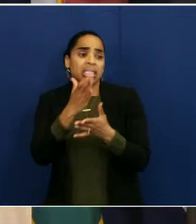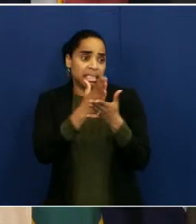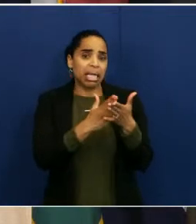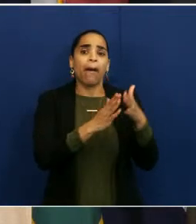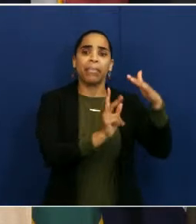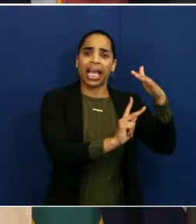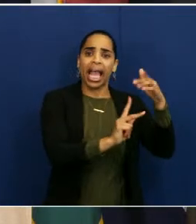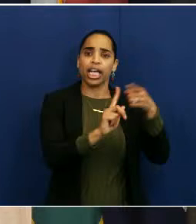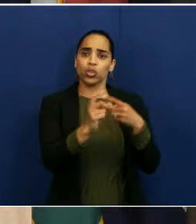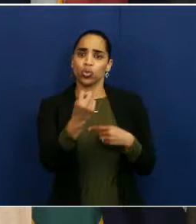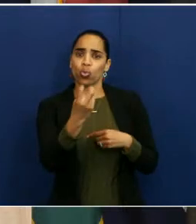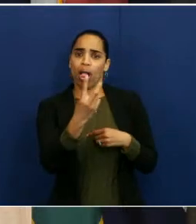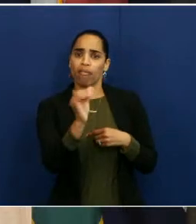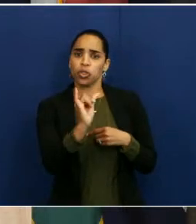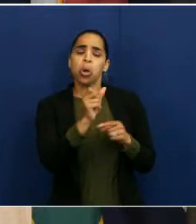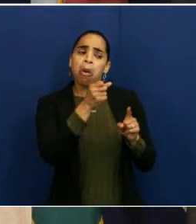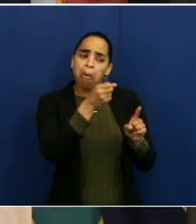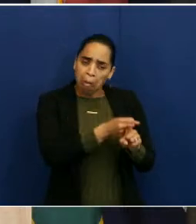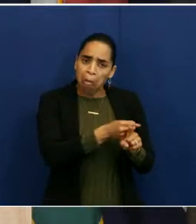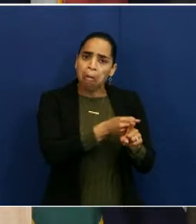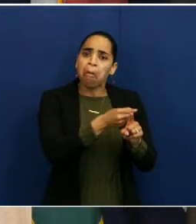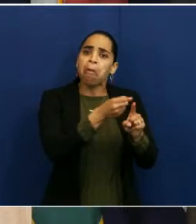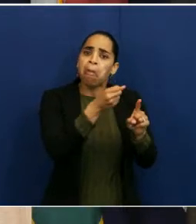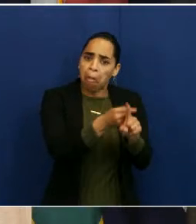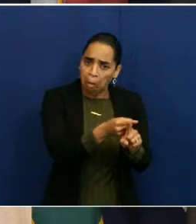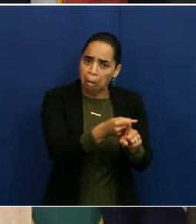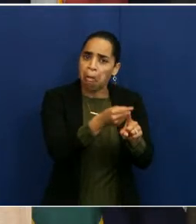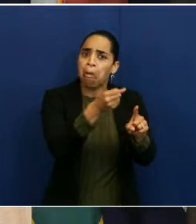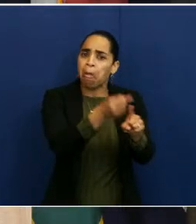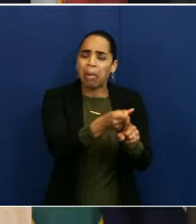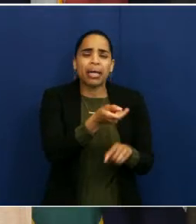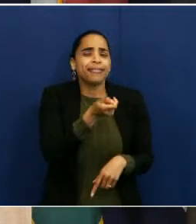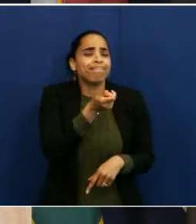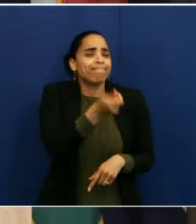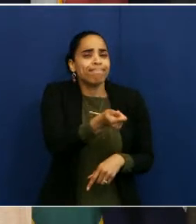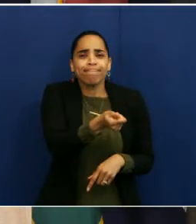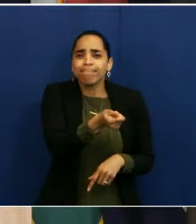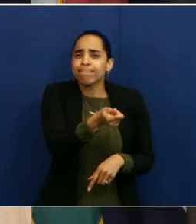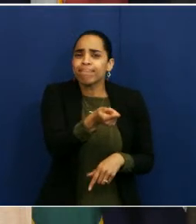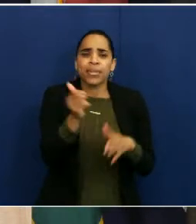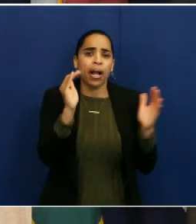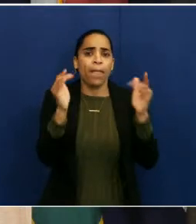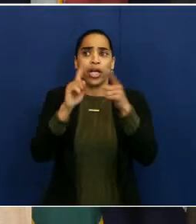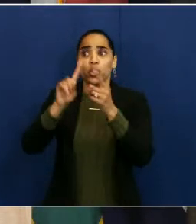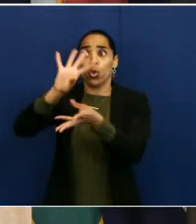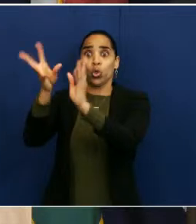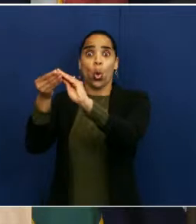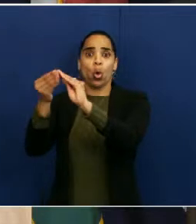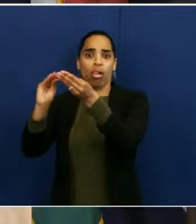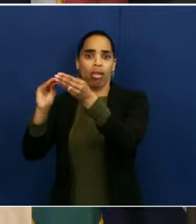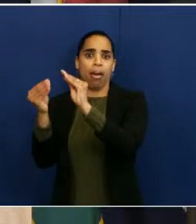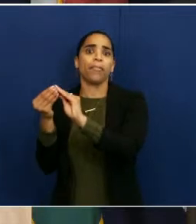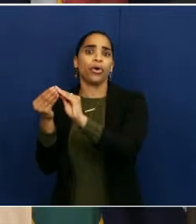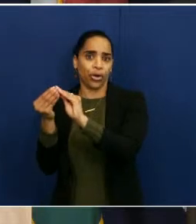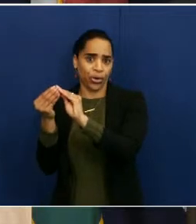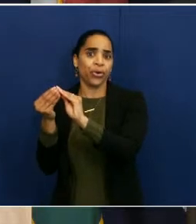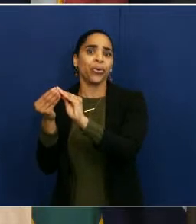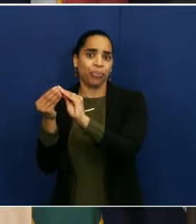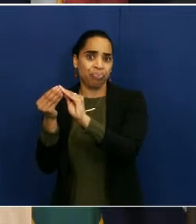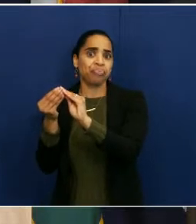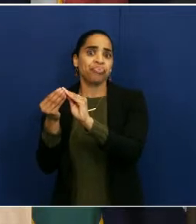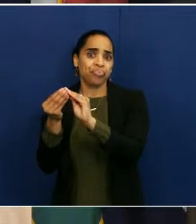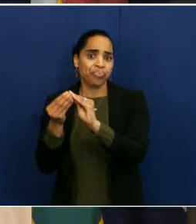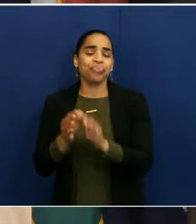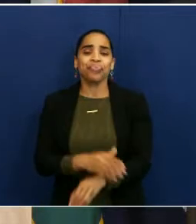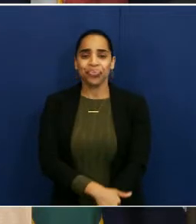12. And that population is very small in the grand scheme of things of the total number of our community setting